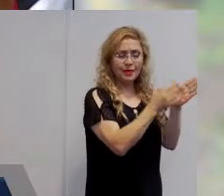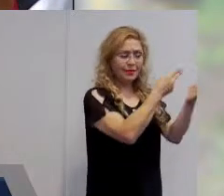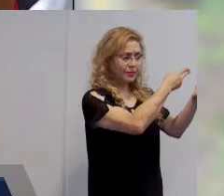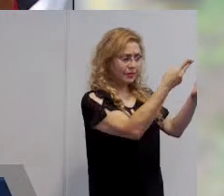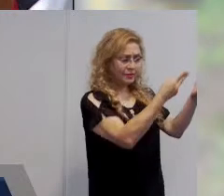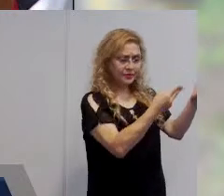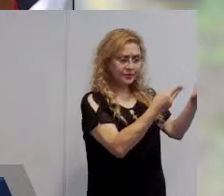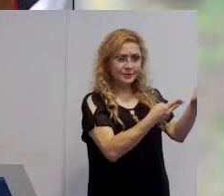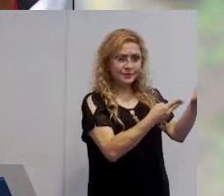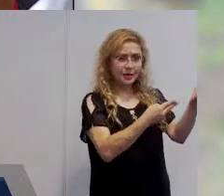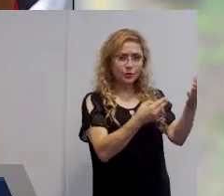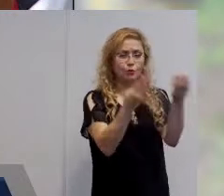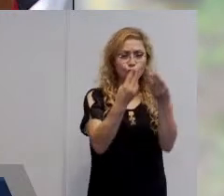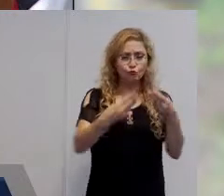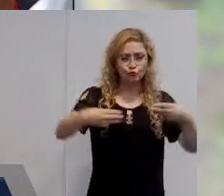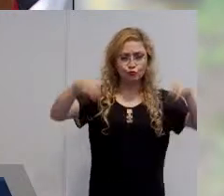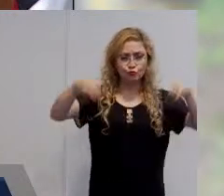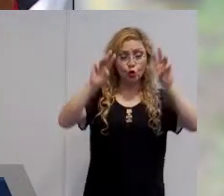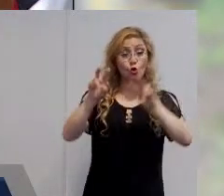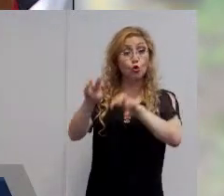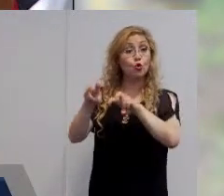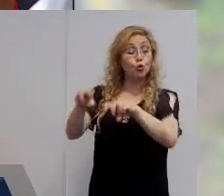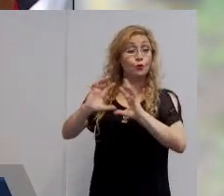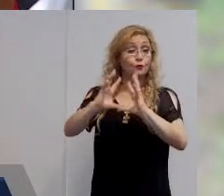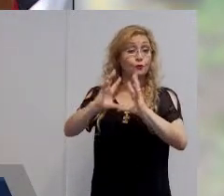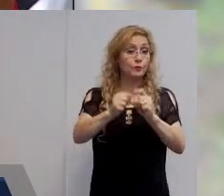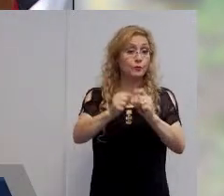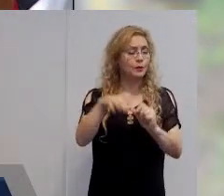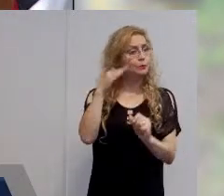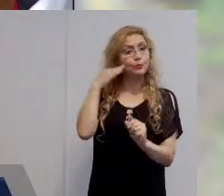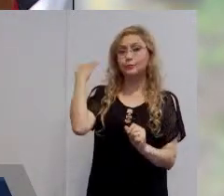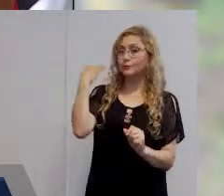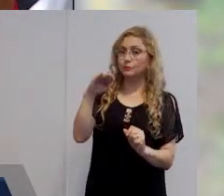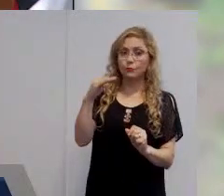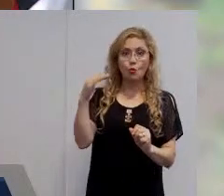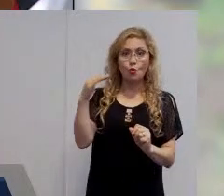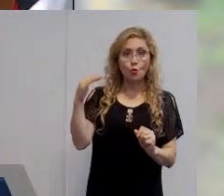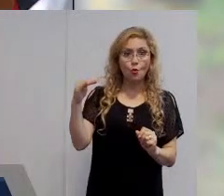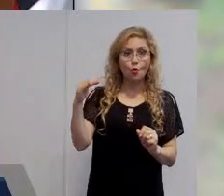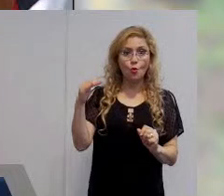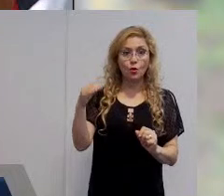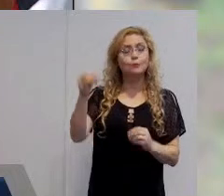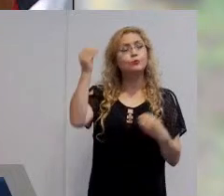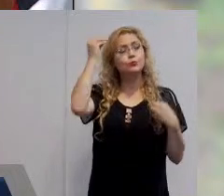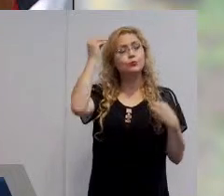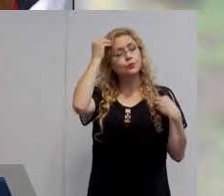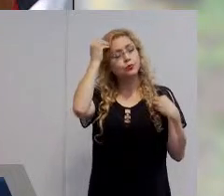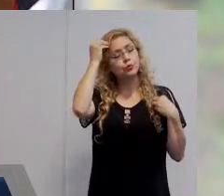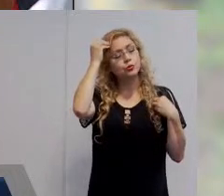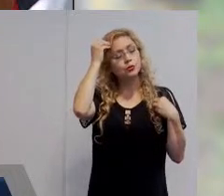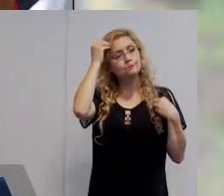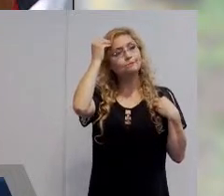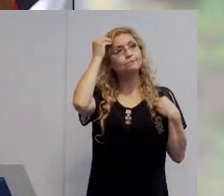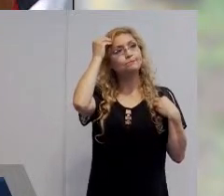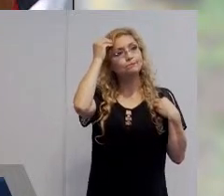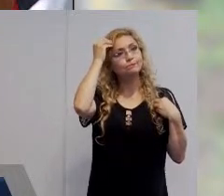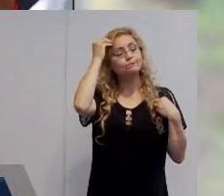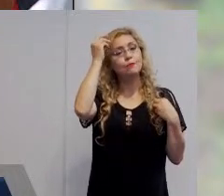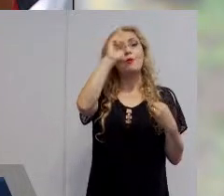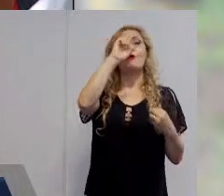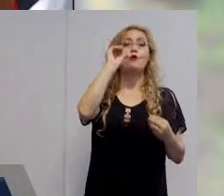reflect on the role that family farming plays in developing more